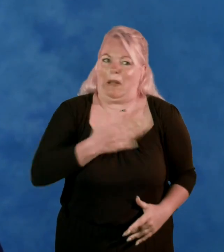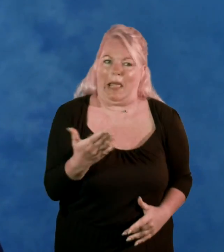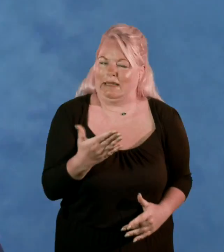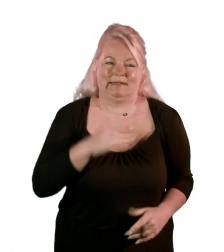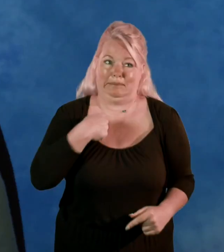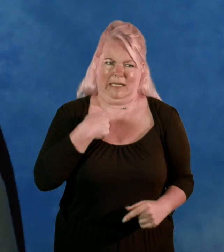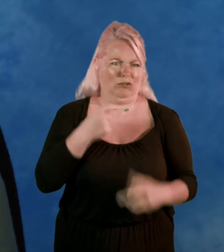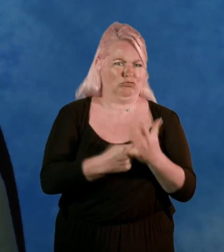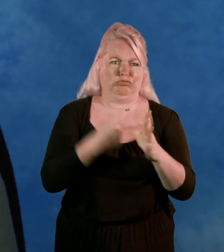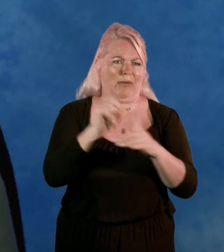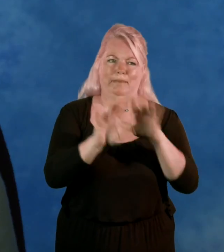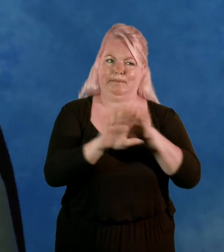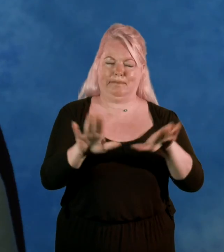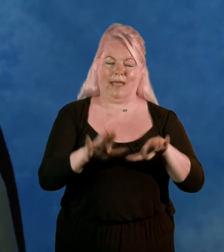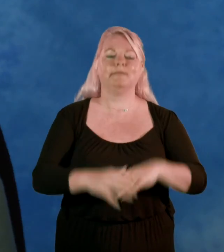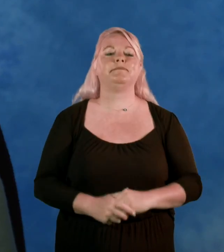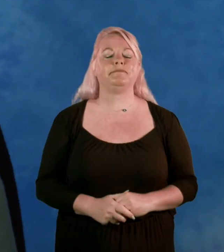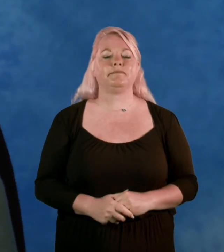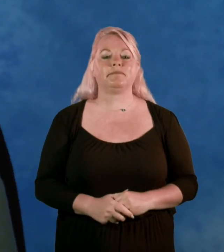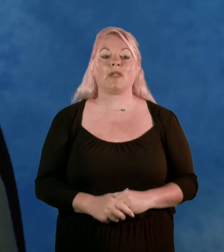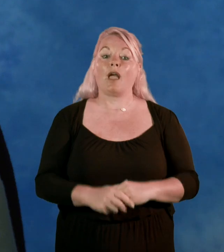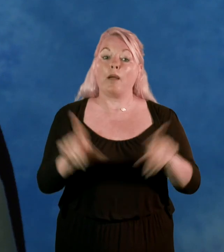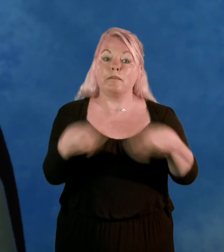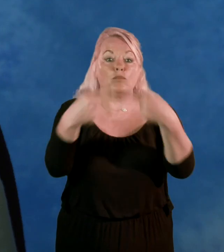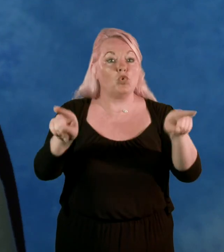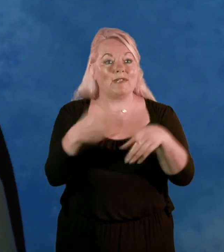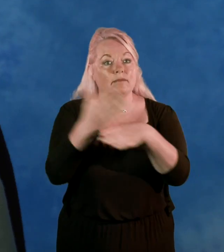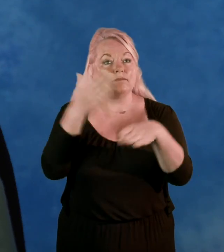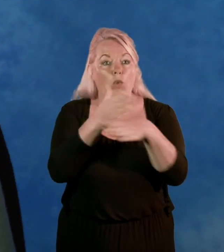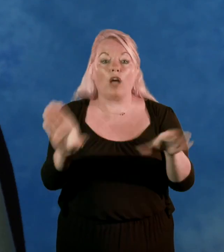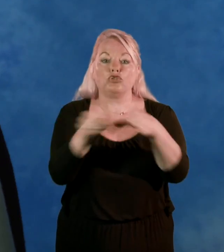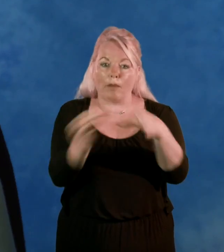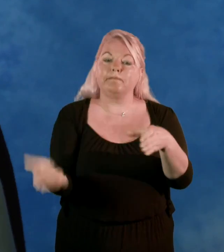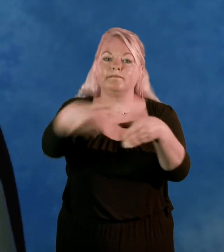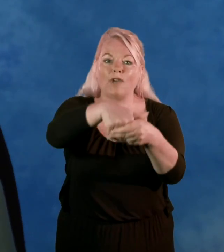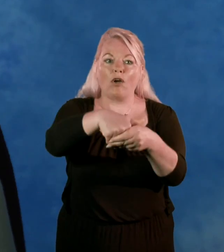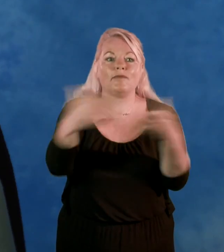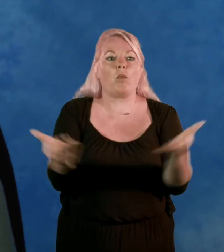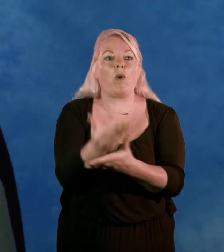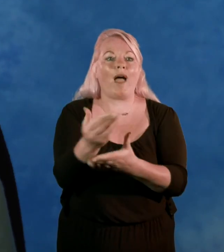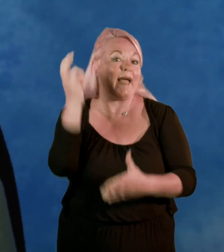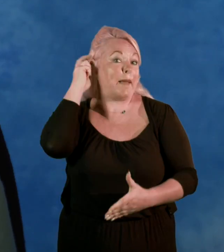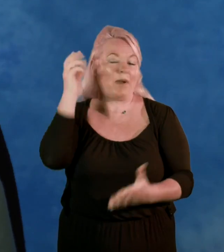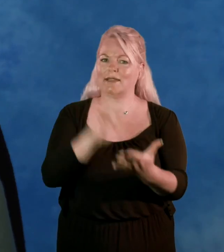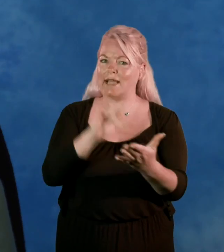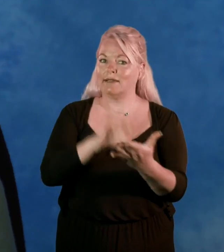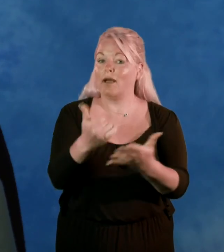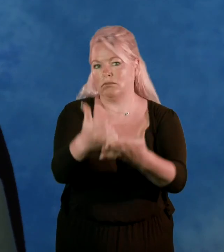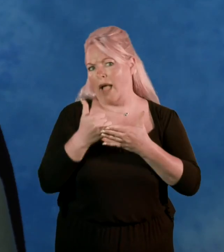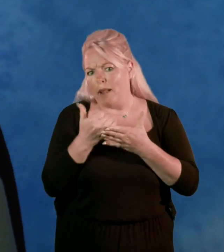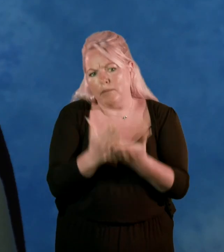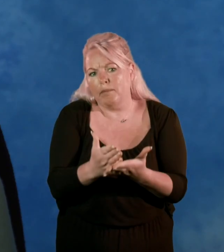rap. I was able to do a music workshop at the Auditory Implant Centre, which was very